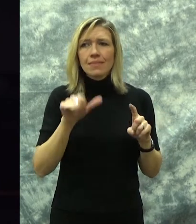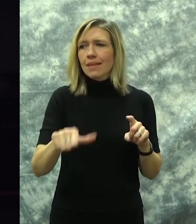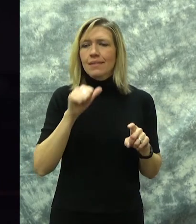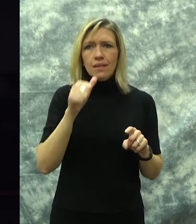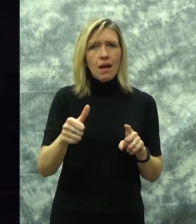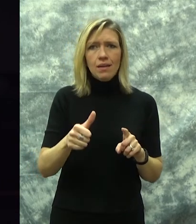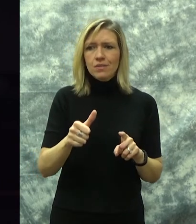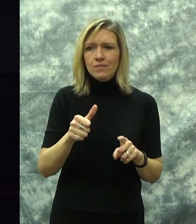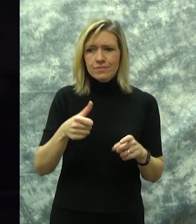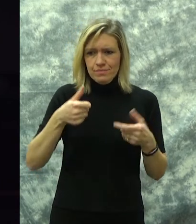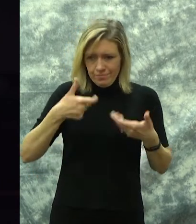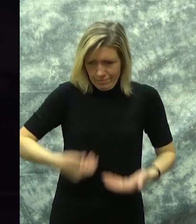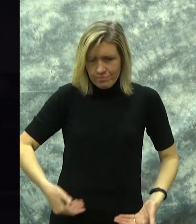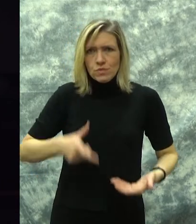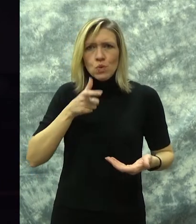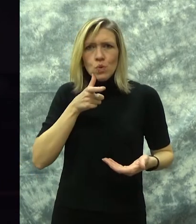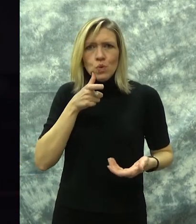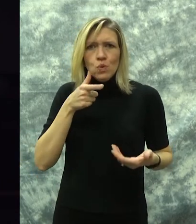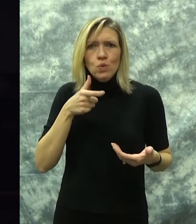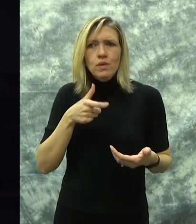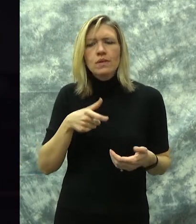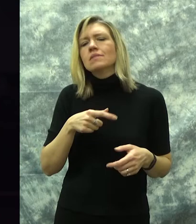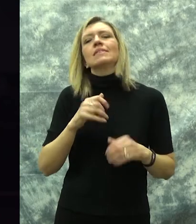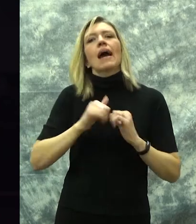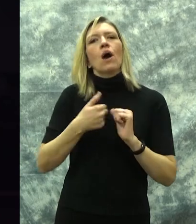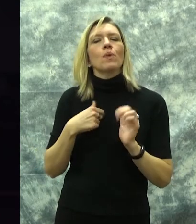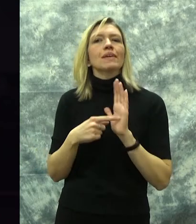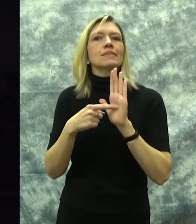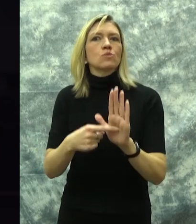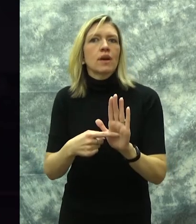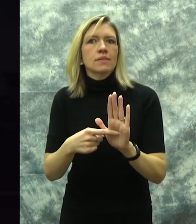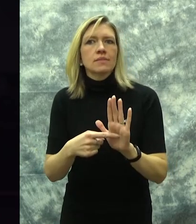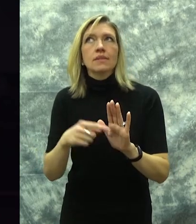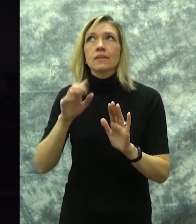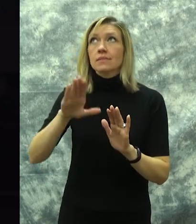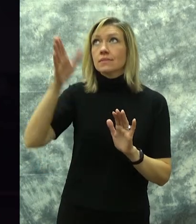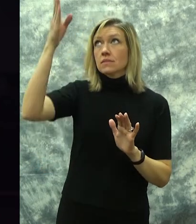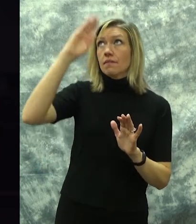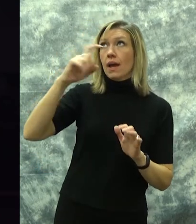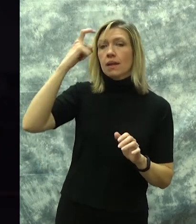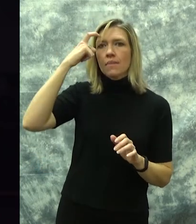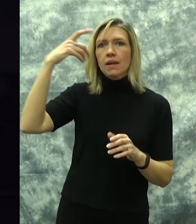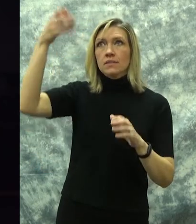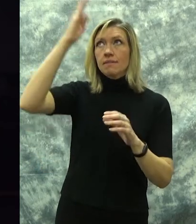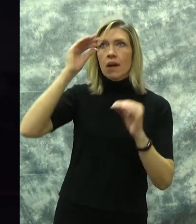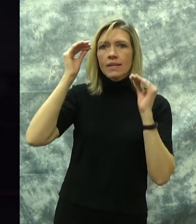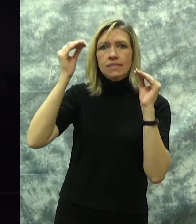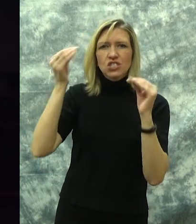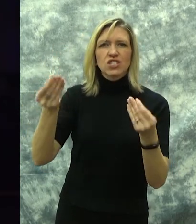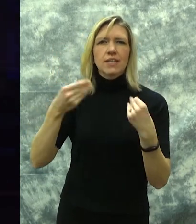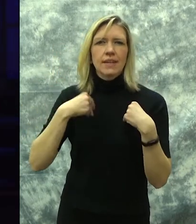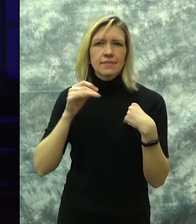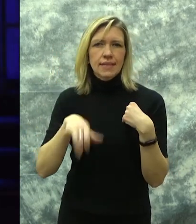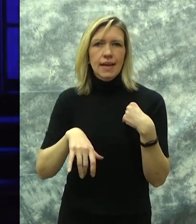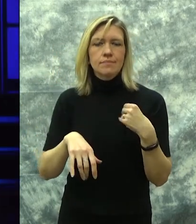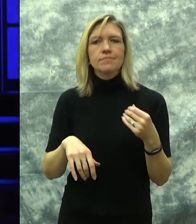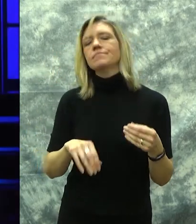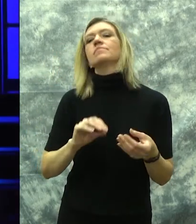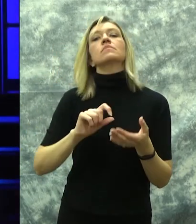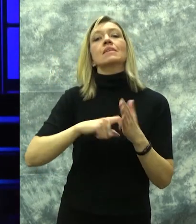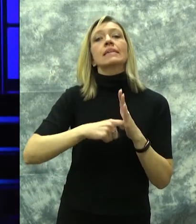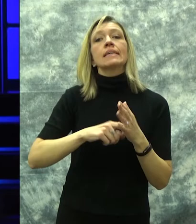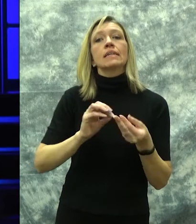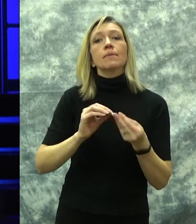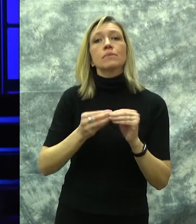express that, and that's what that divine mind and this divine teaching gives us. Absolutely. Key number 2